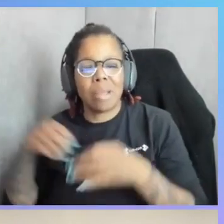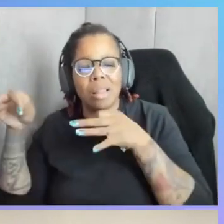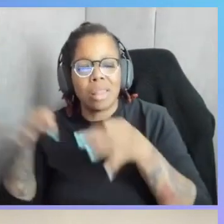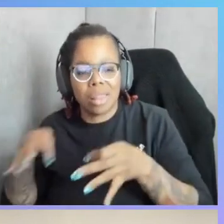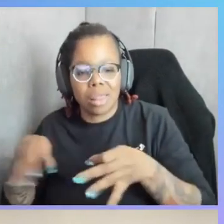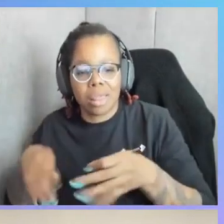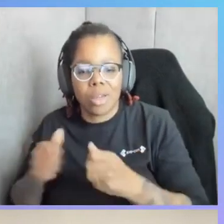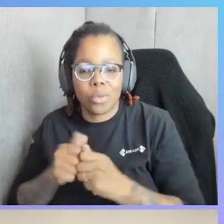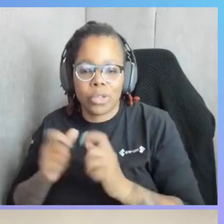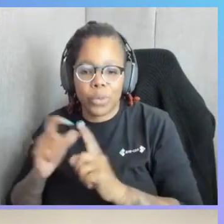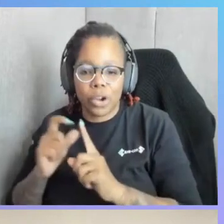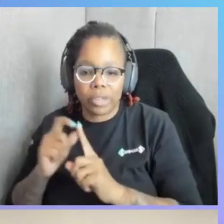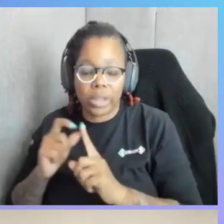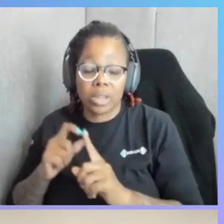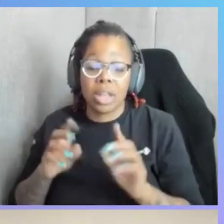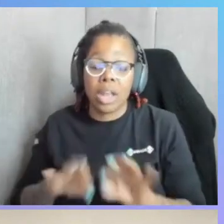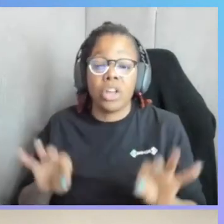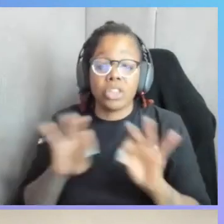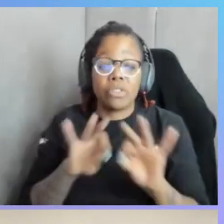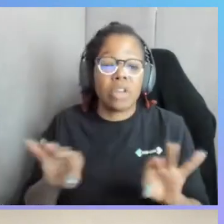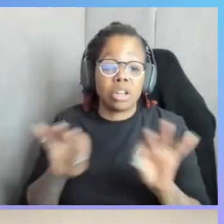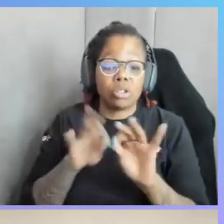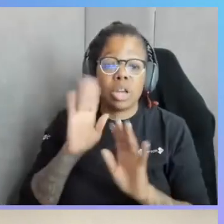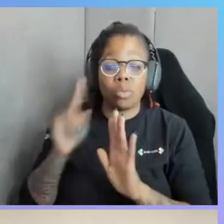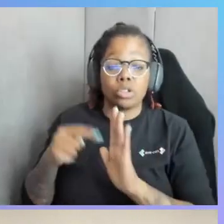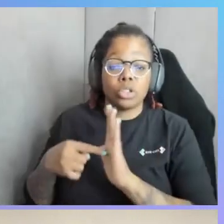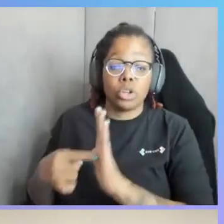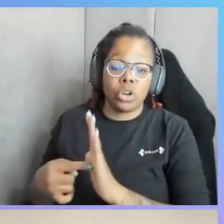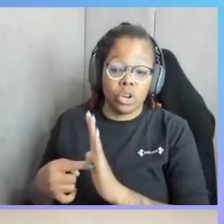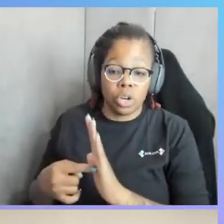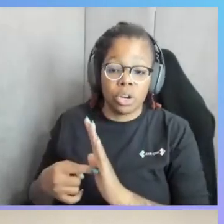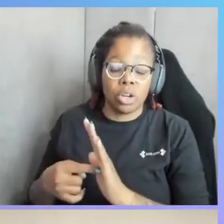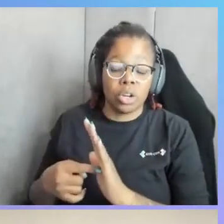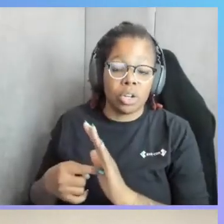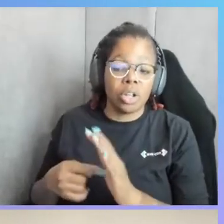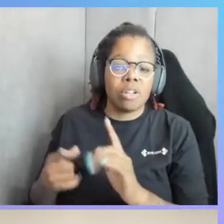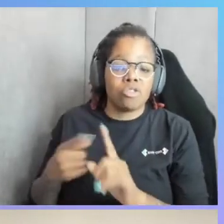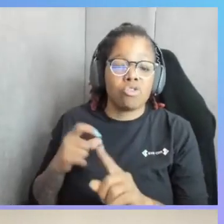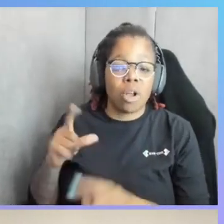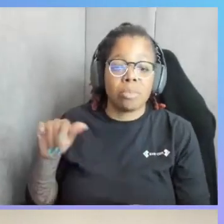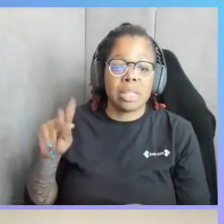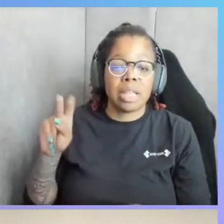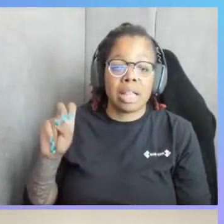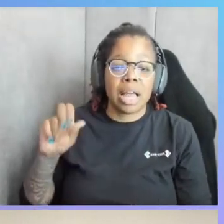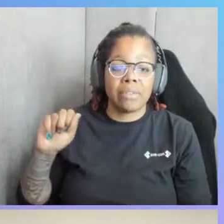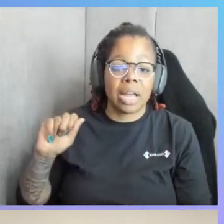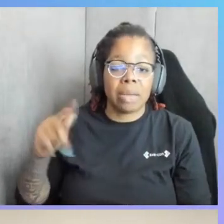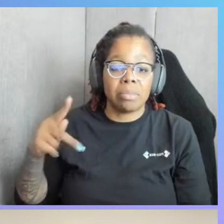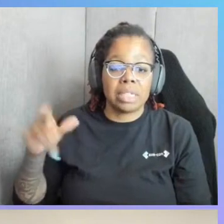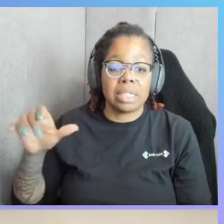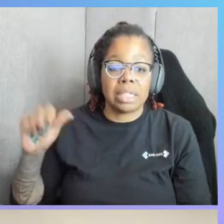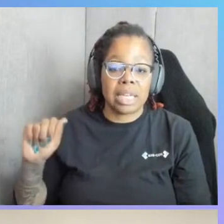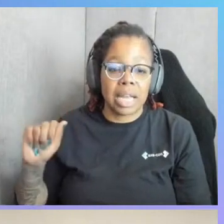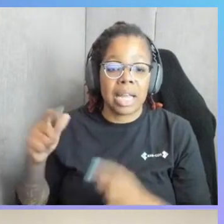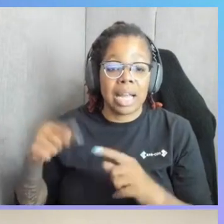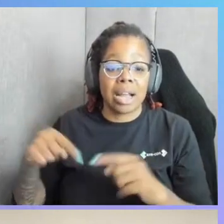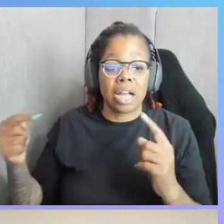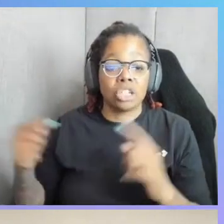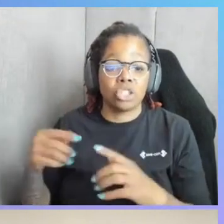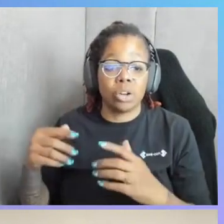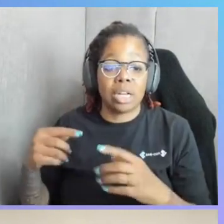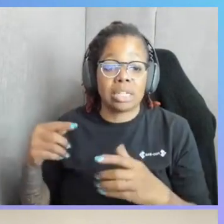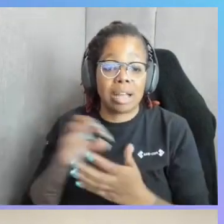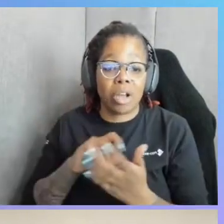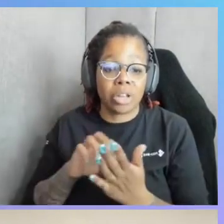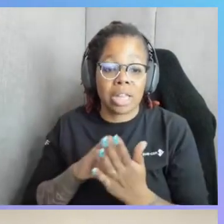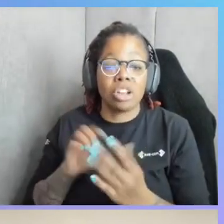words. All the values I'm going to show you are going to be taken from the live APCA contrast calculator. So these